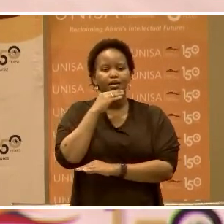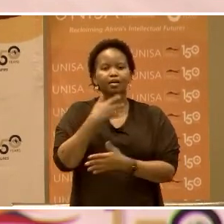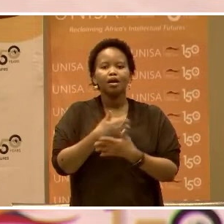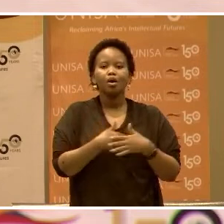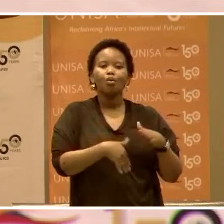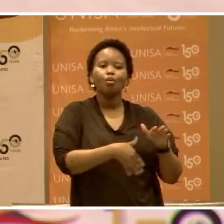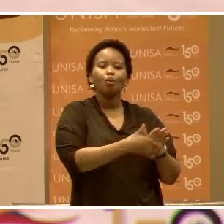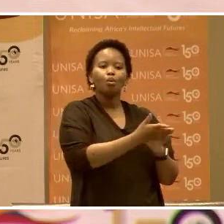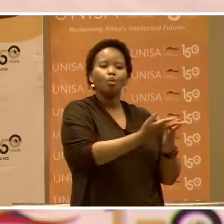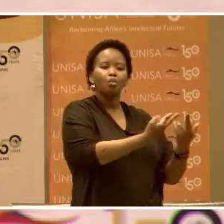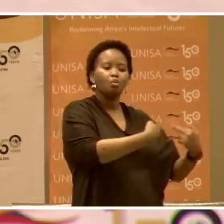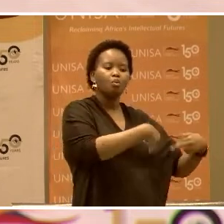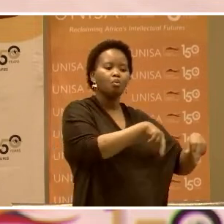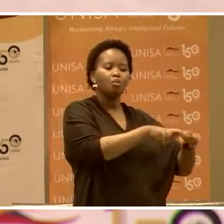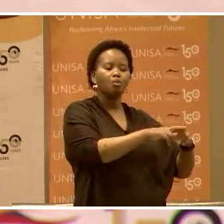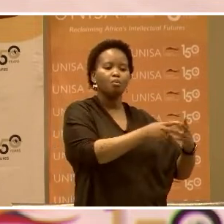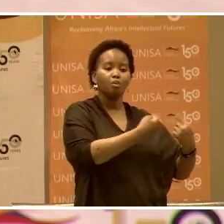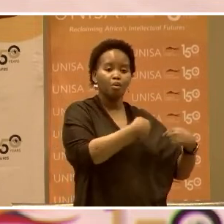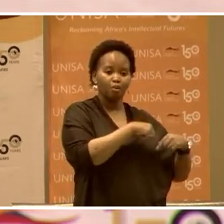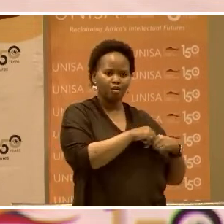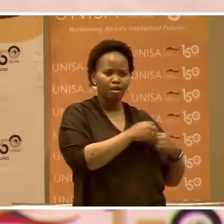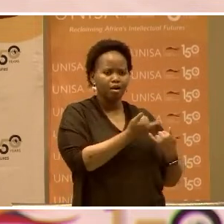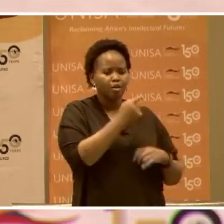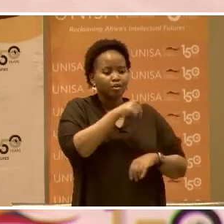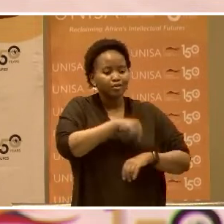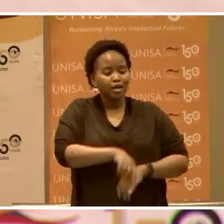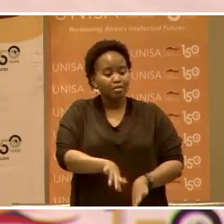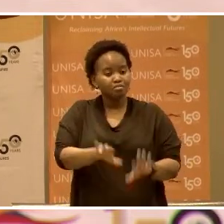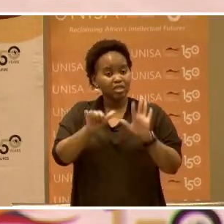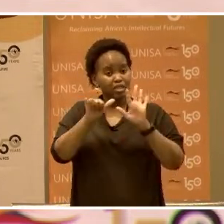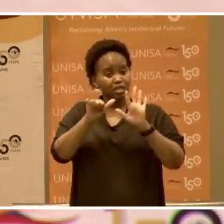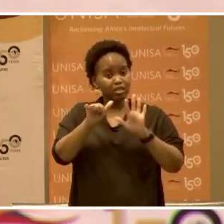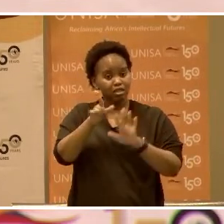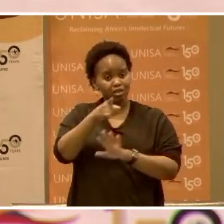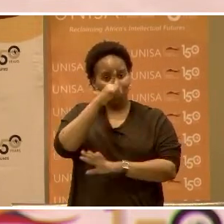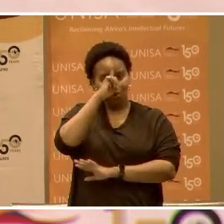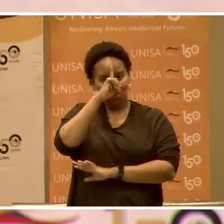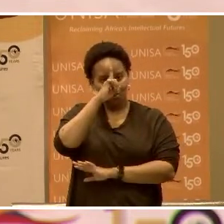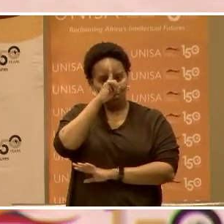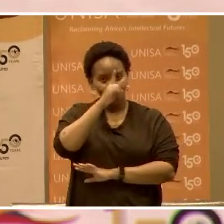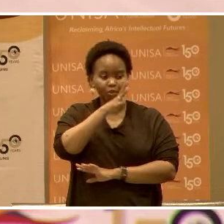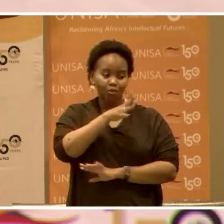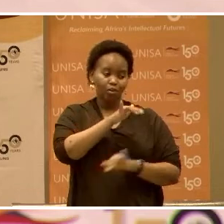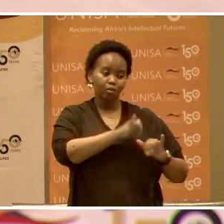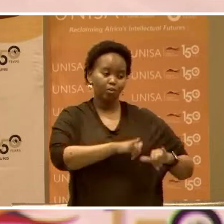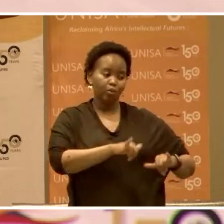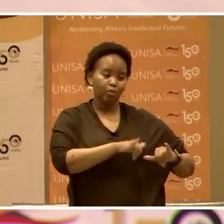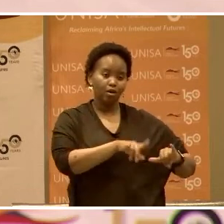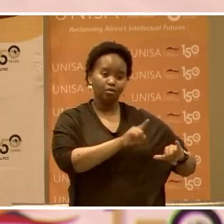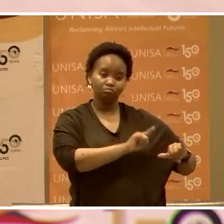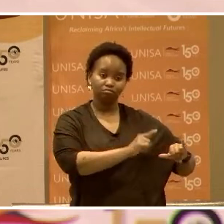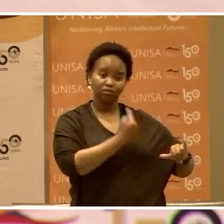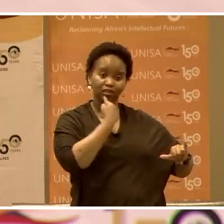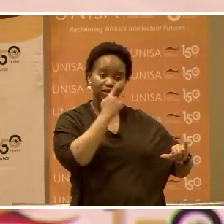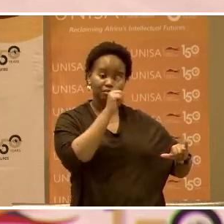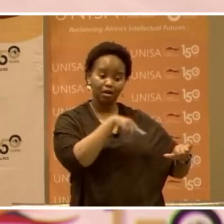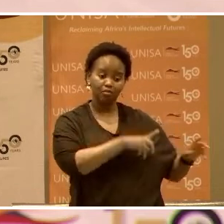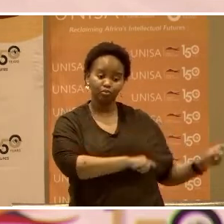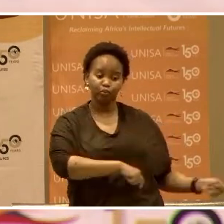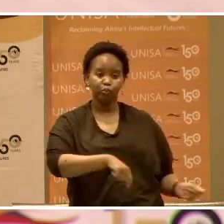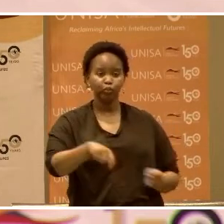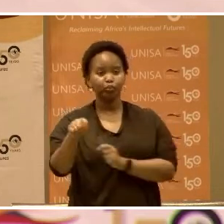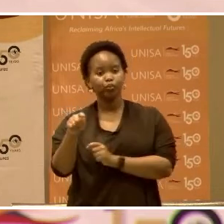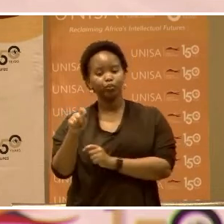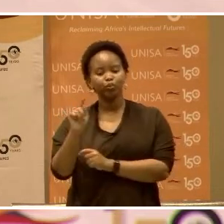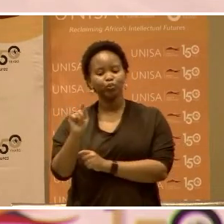prepare. And immediately at 6, they will be waiting for us to take us to the bush where we're going to have our